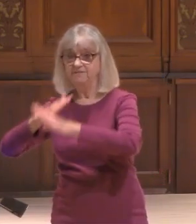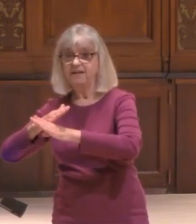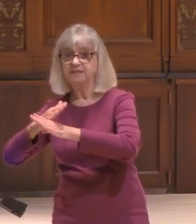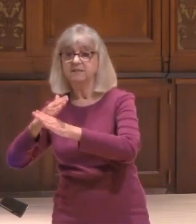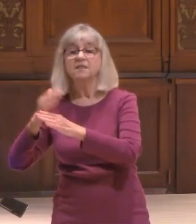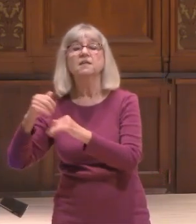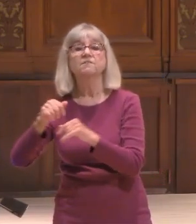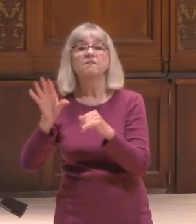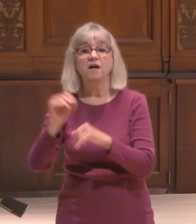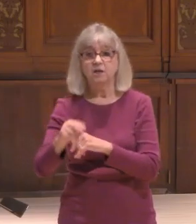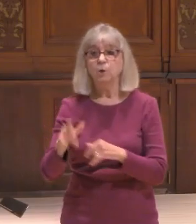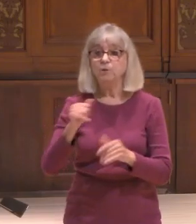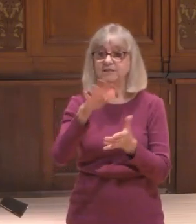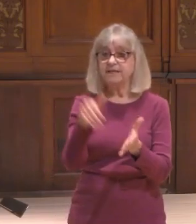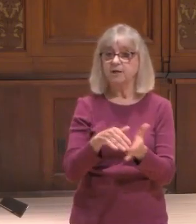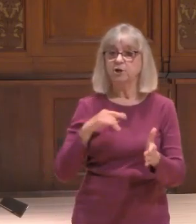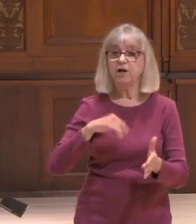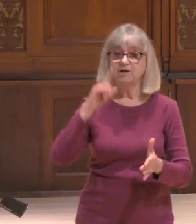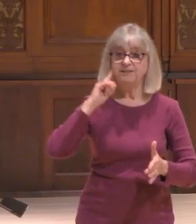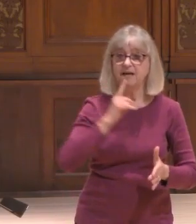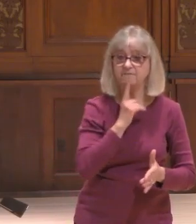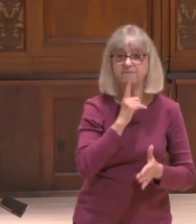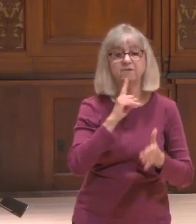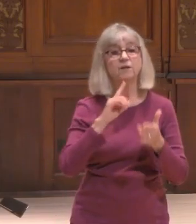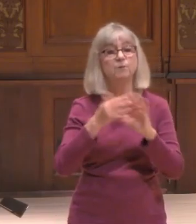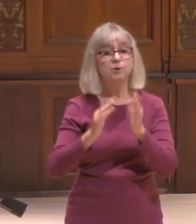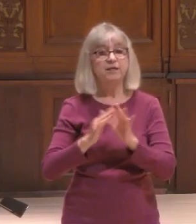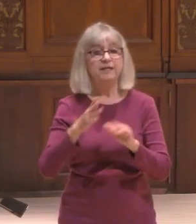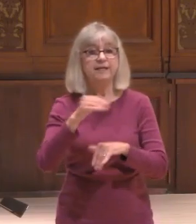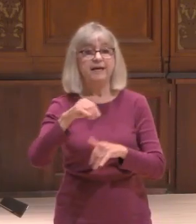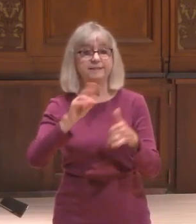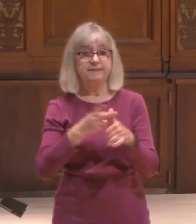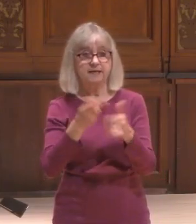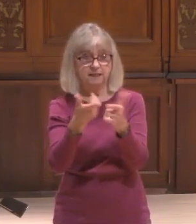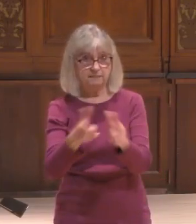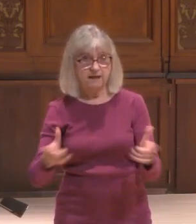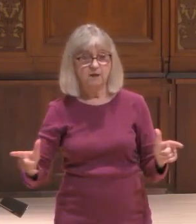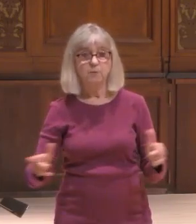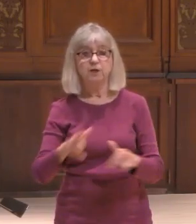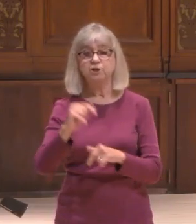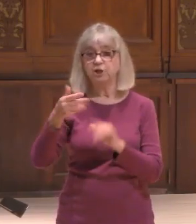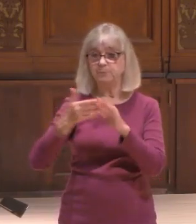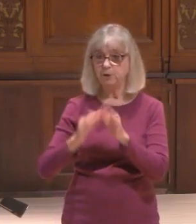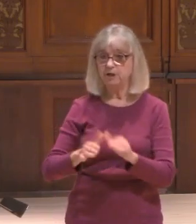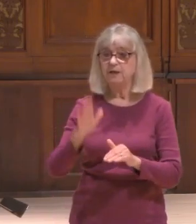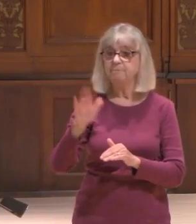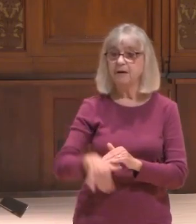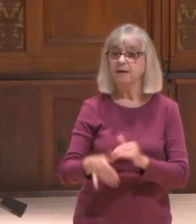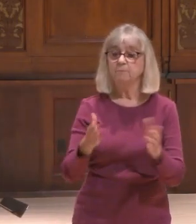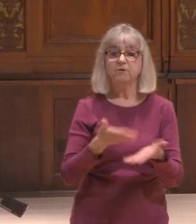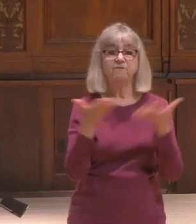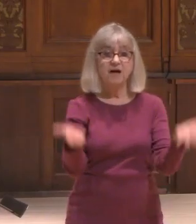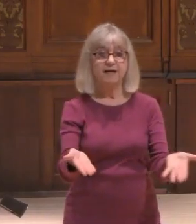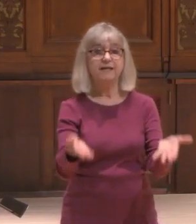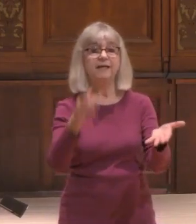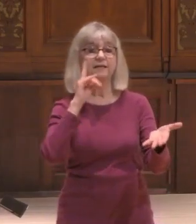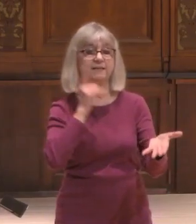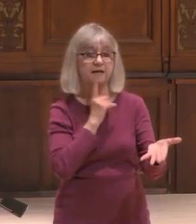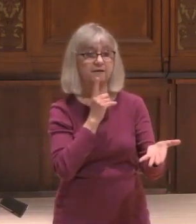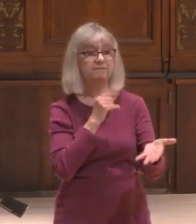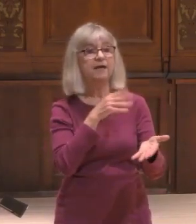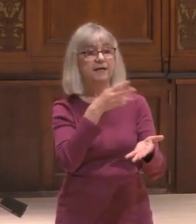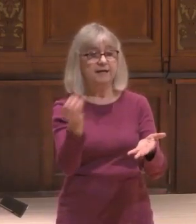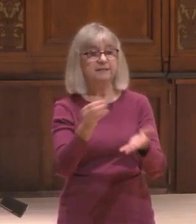community and second language community by providing deaf and Spanish interpretation every Sunday